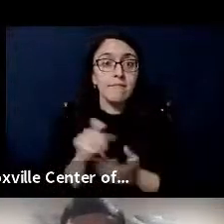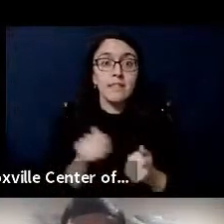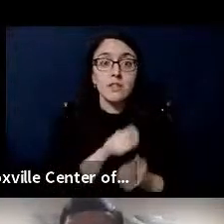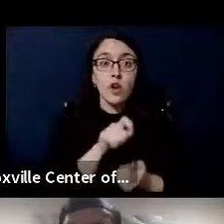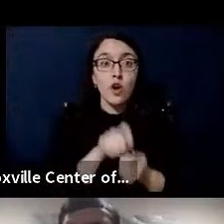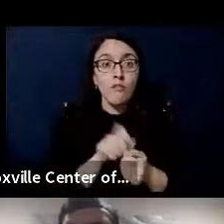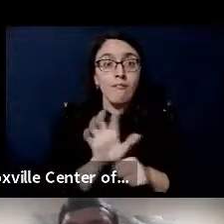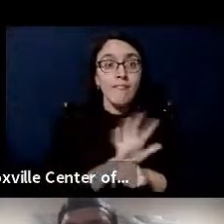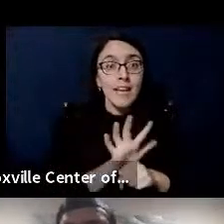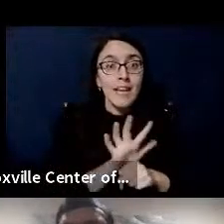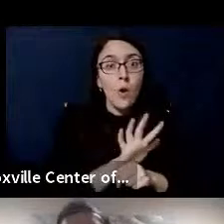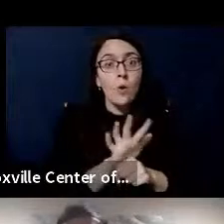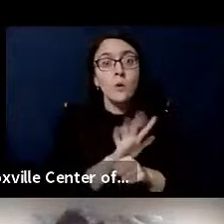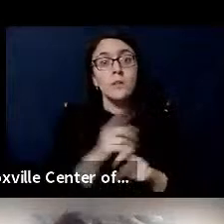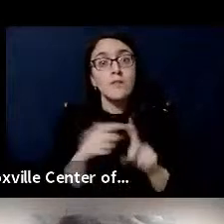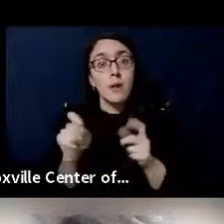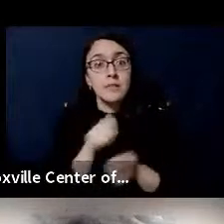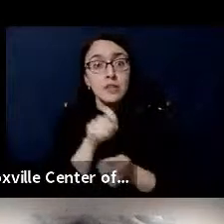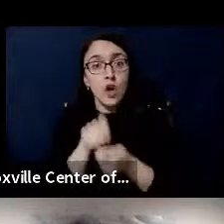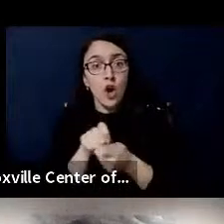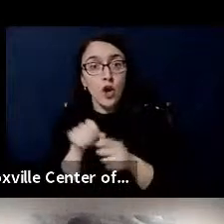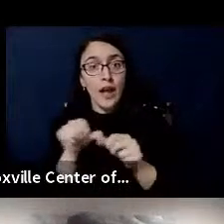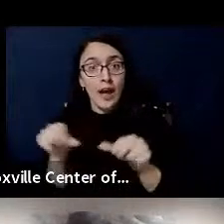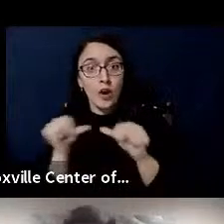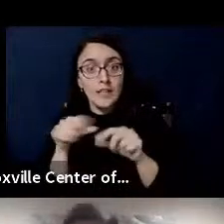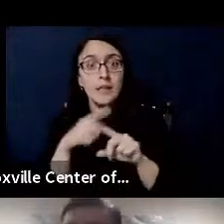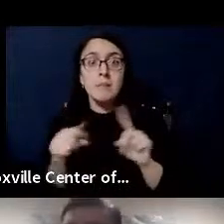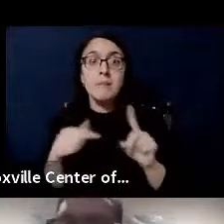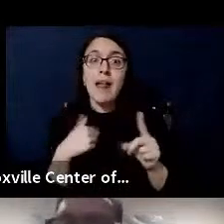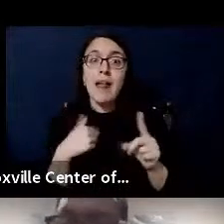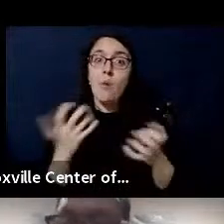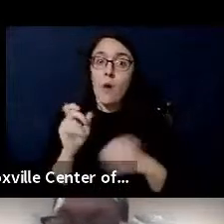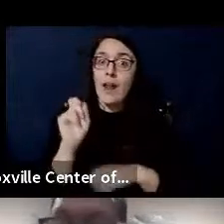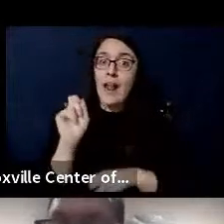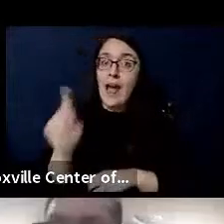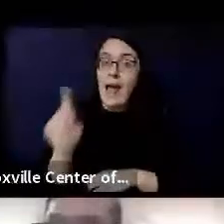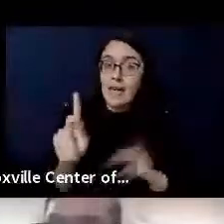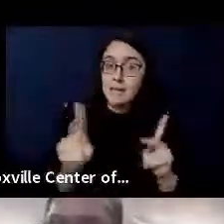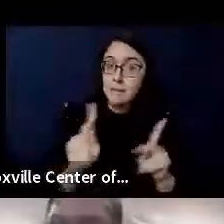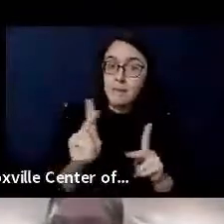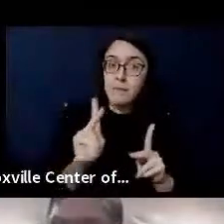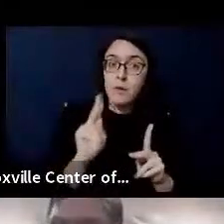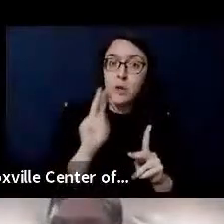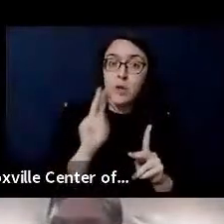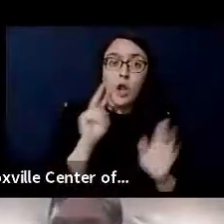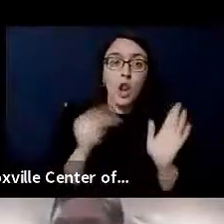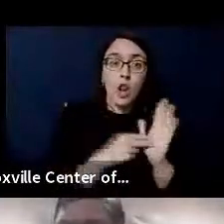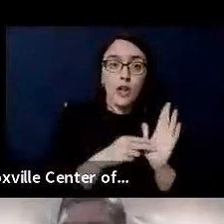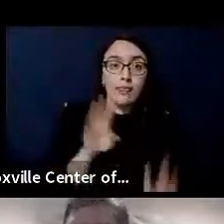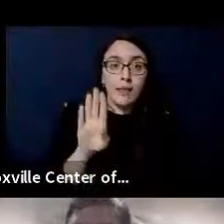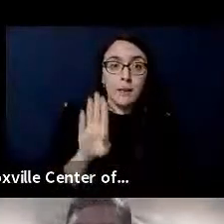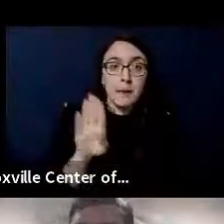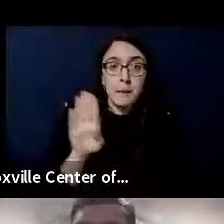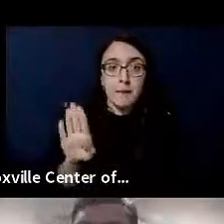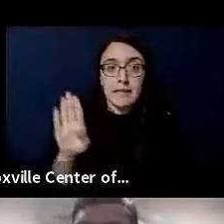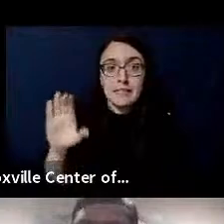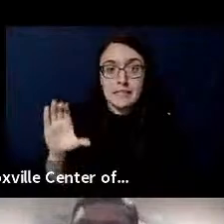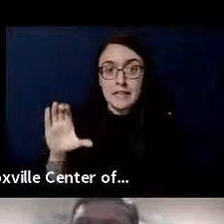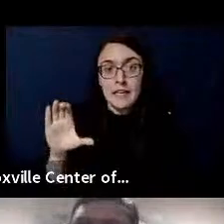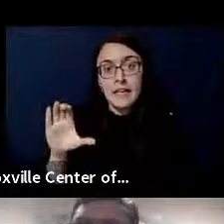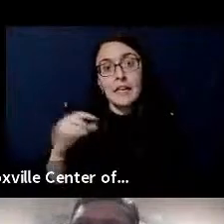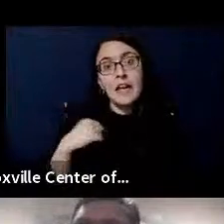videos from certain areas. Well, I would like to ask the public to look at the BBC. I think of them as a